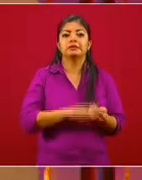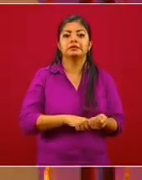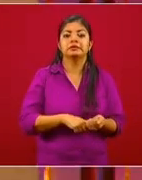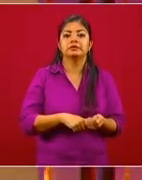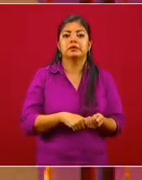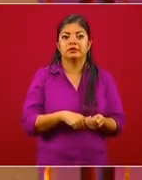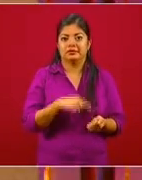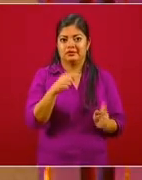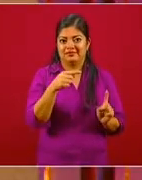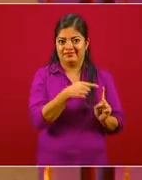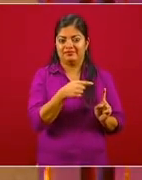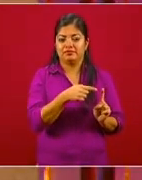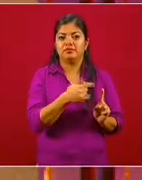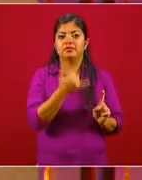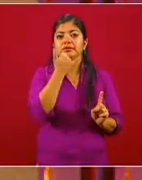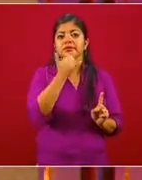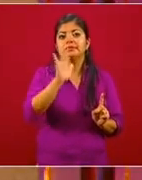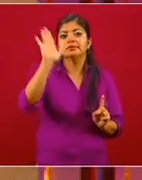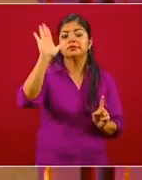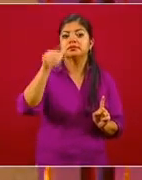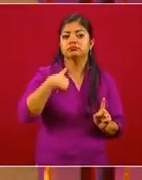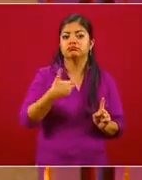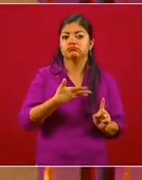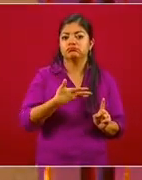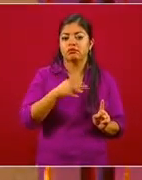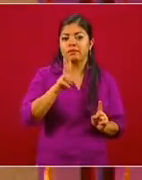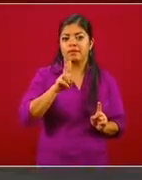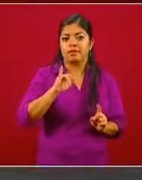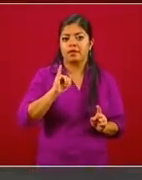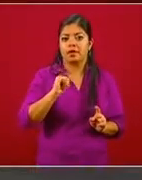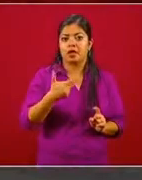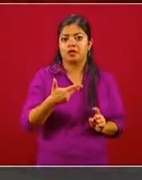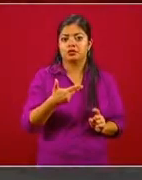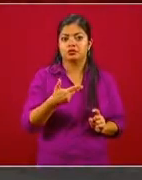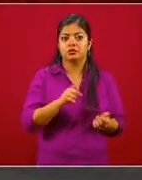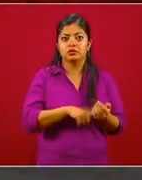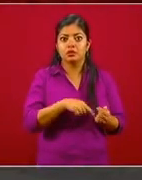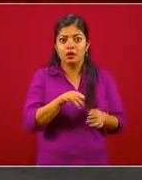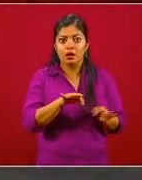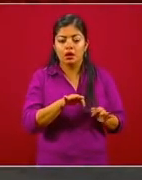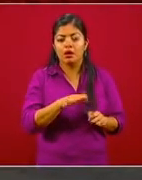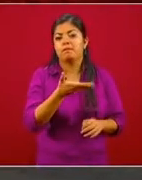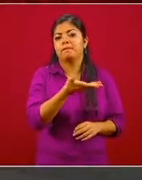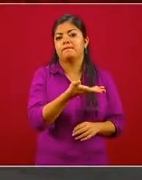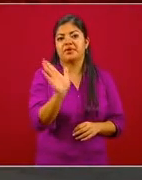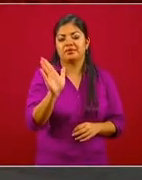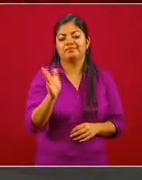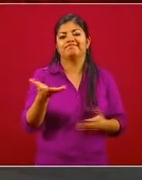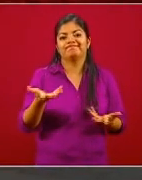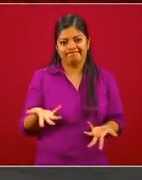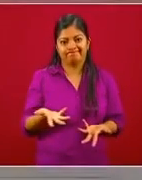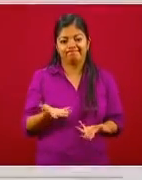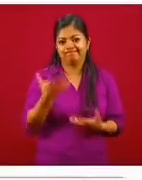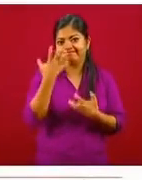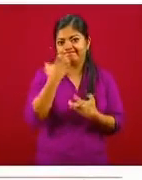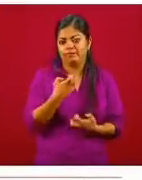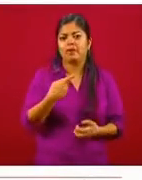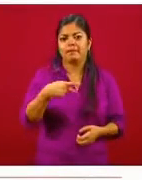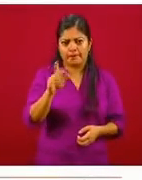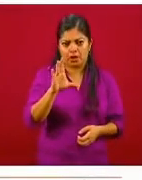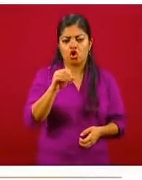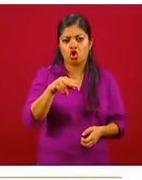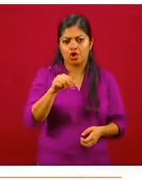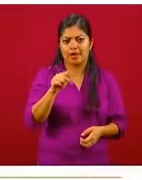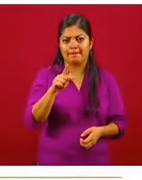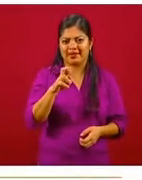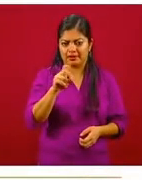their job because that person revealed that they were HIV positive. So this is quite